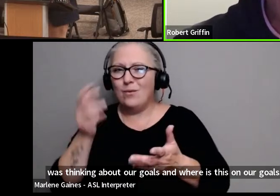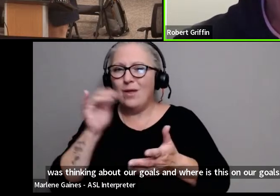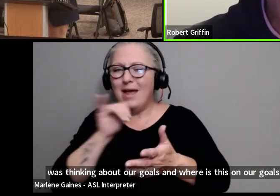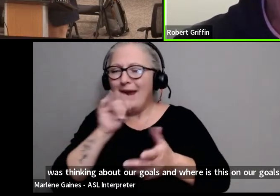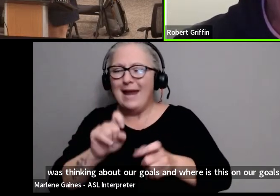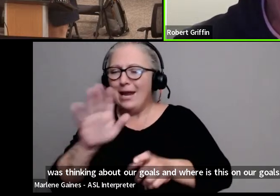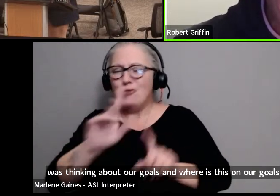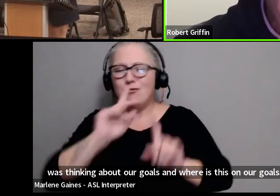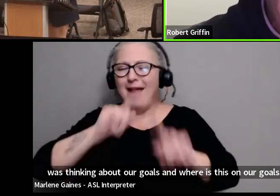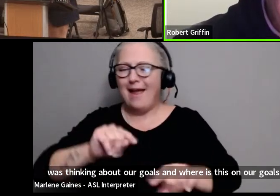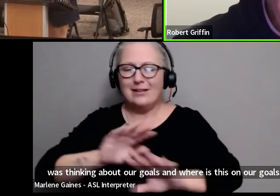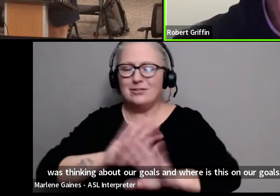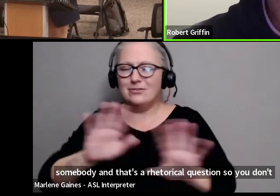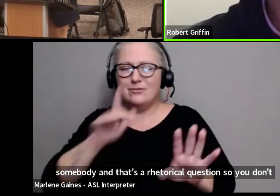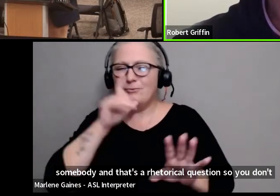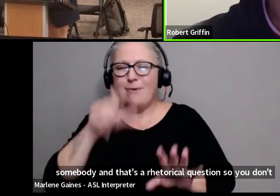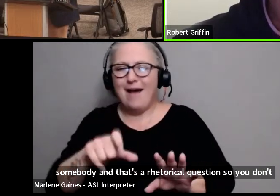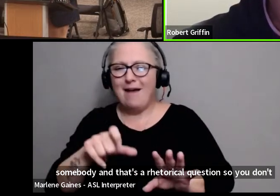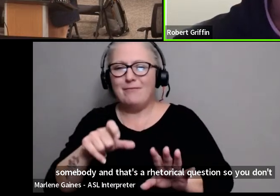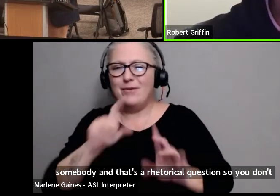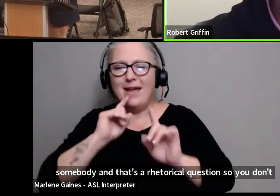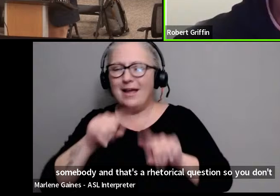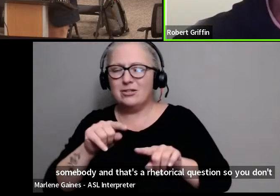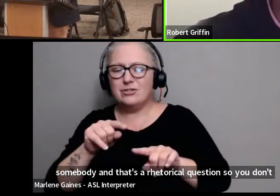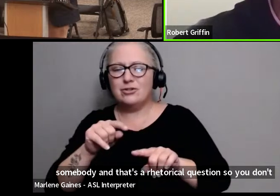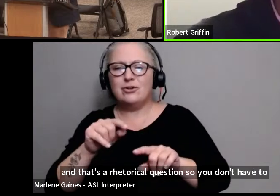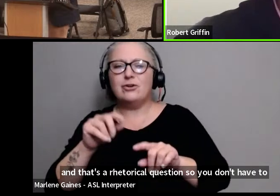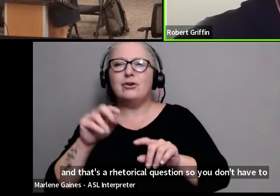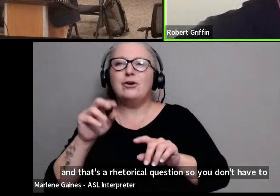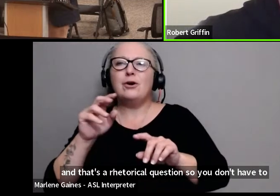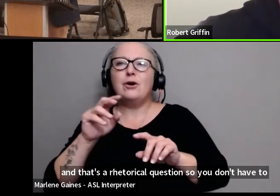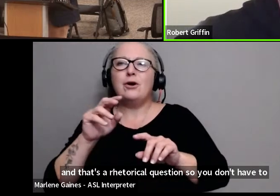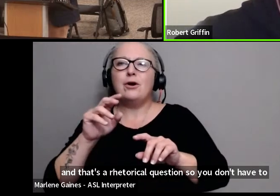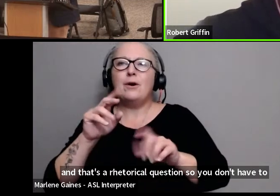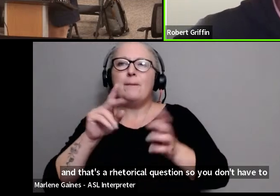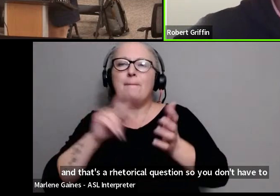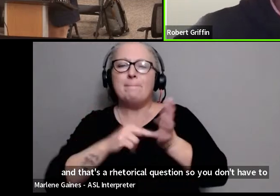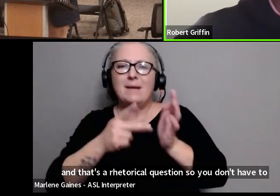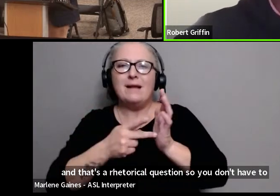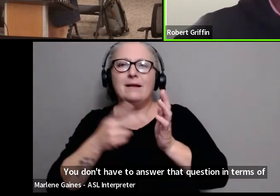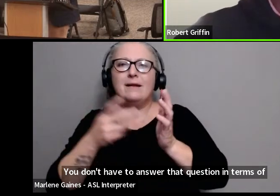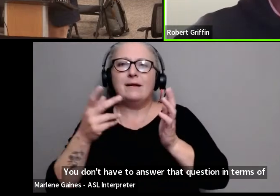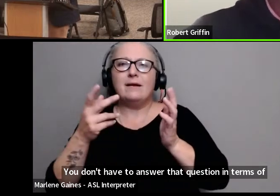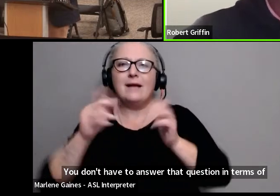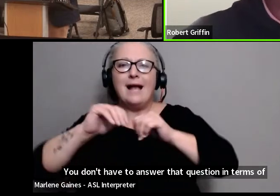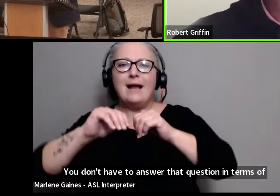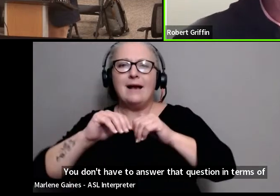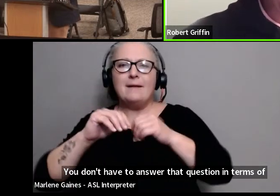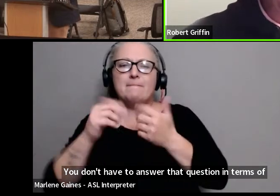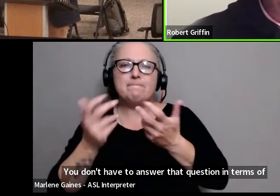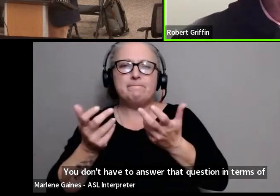So you don't have to answer that question in terms of how we